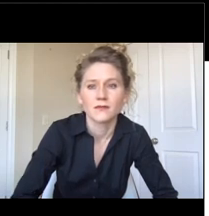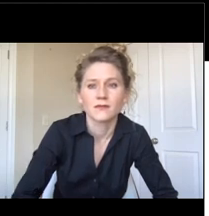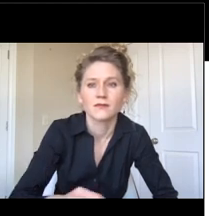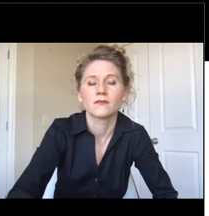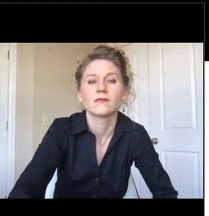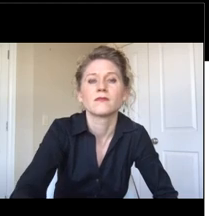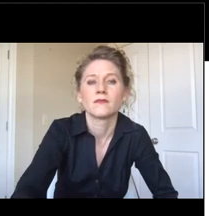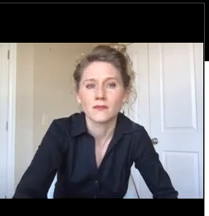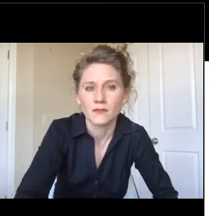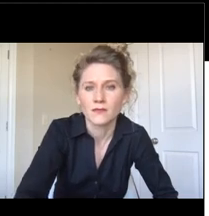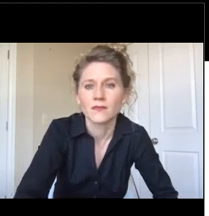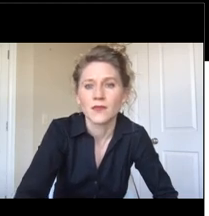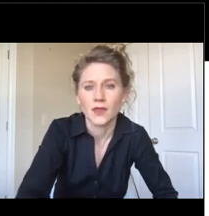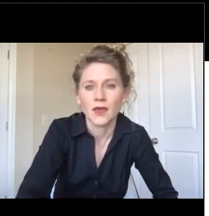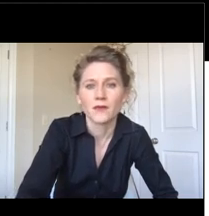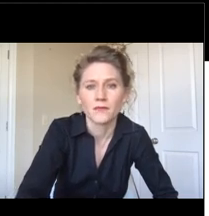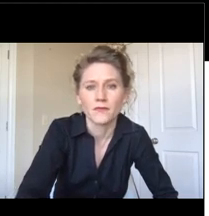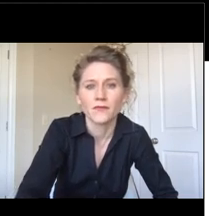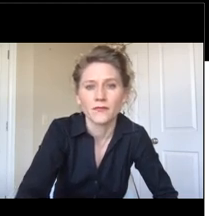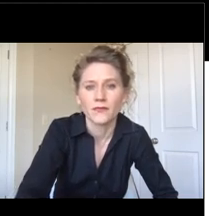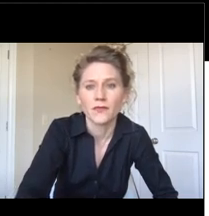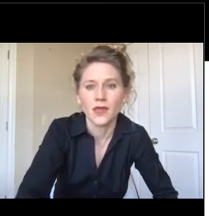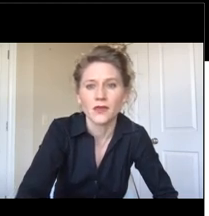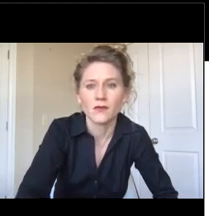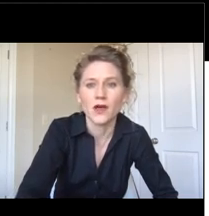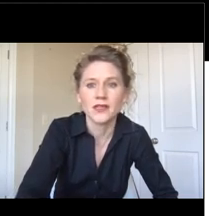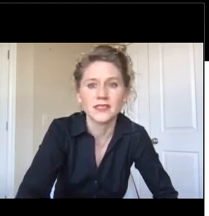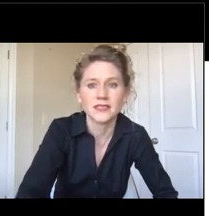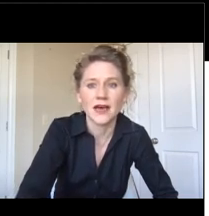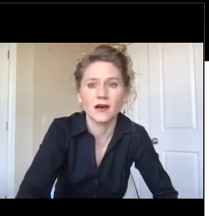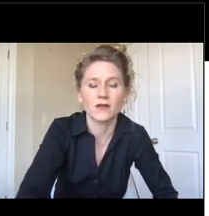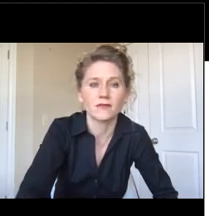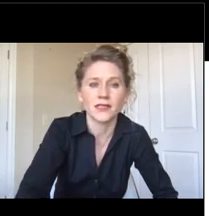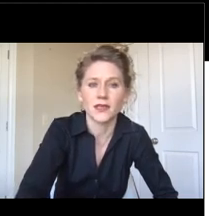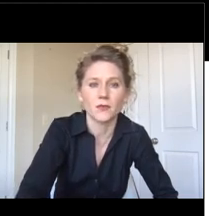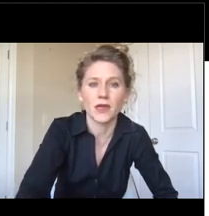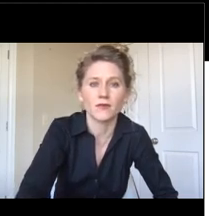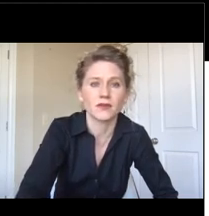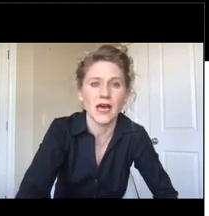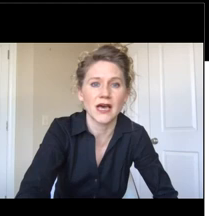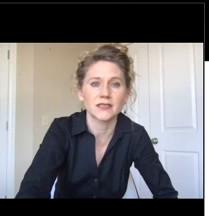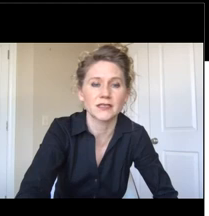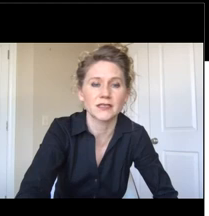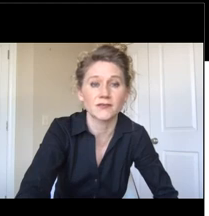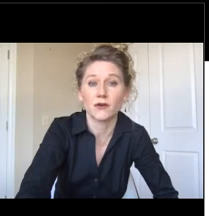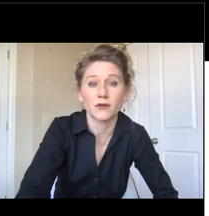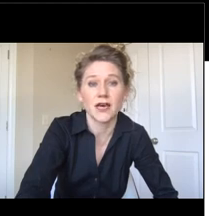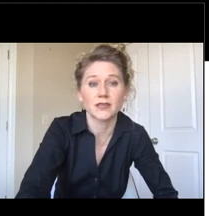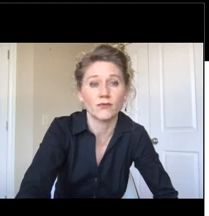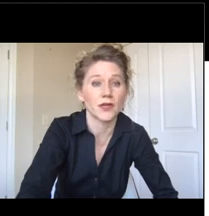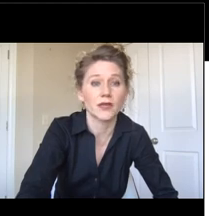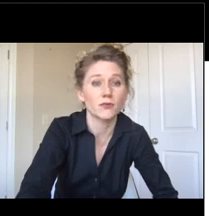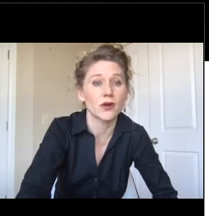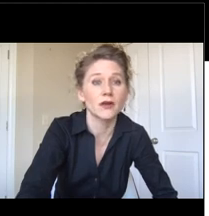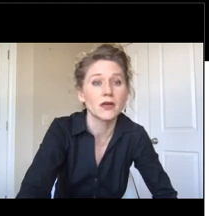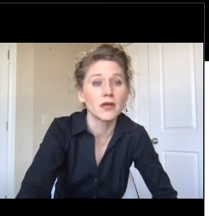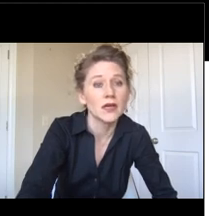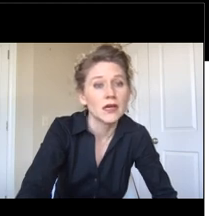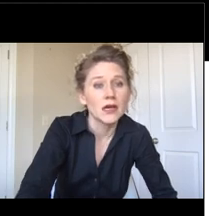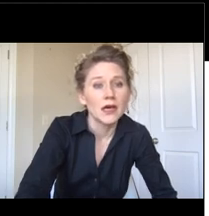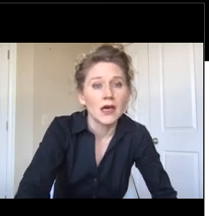in the C in the fair and bring it right back as well if you don't have the funding. Thank you. Well, and this is how guys like you are making roads last, asphalt roads last 40 years or